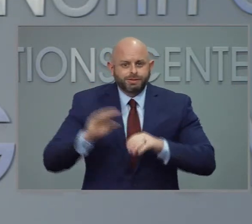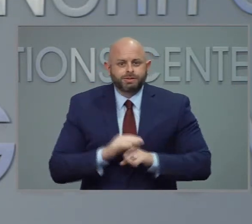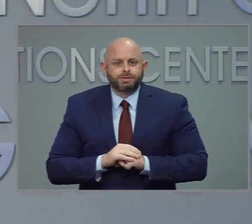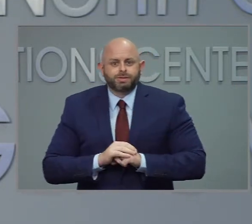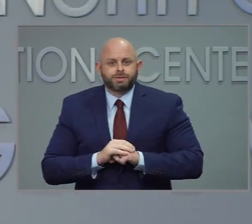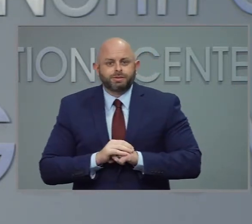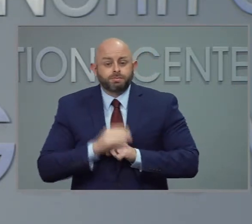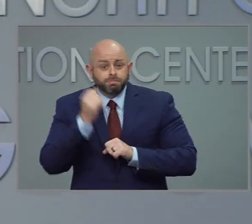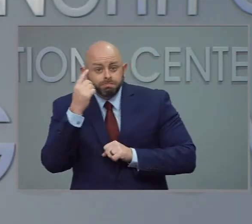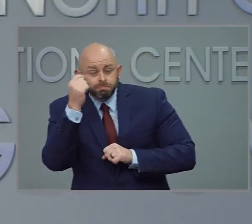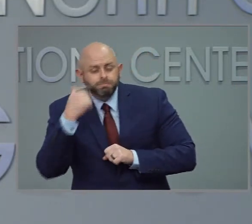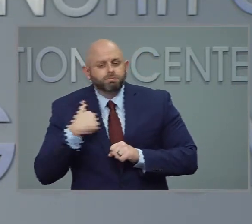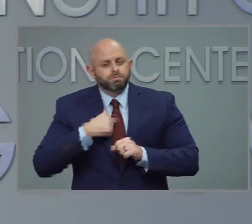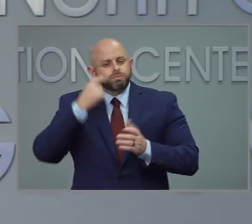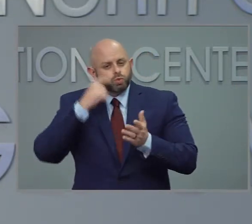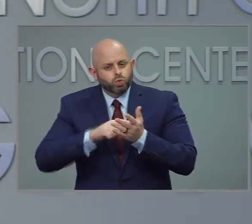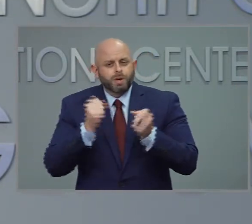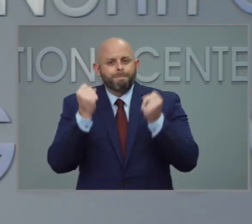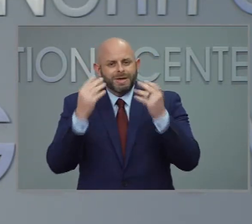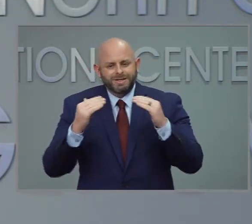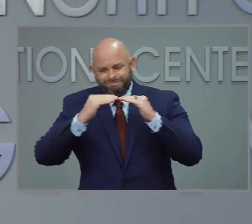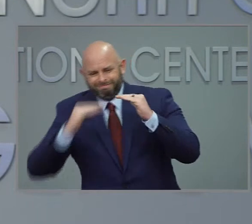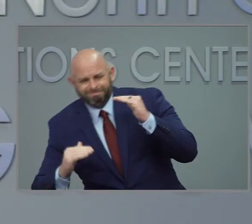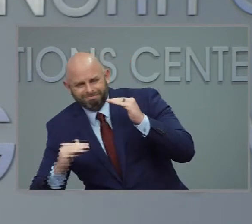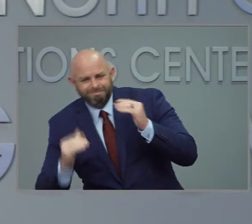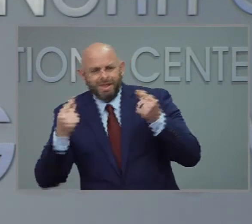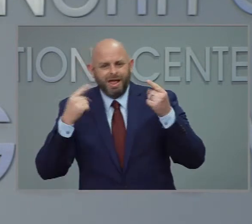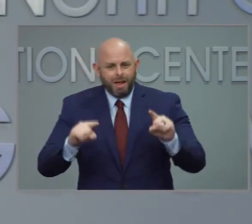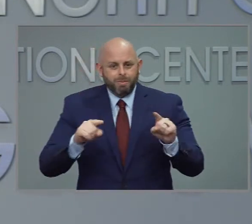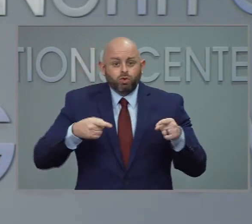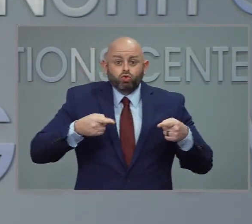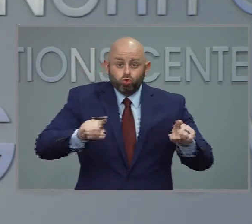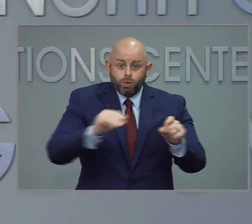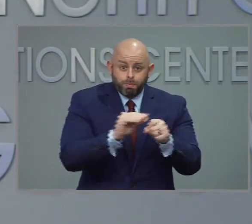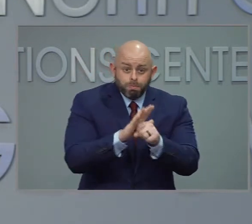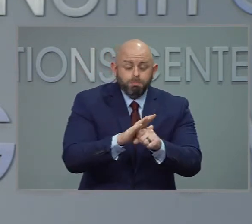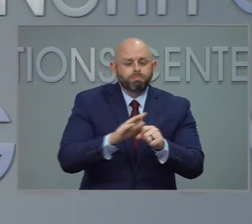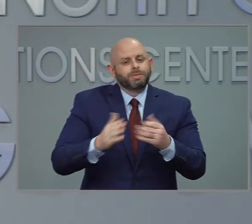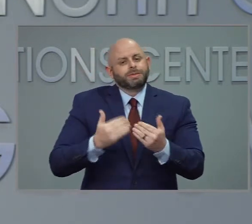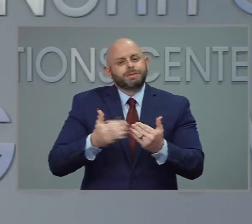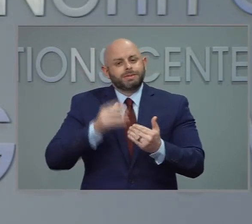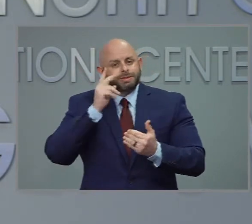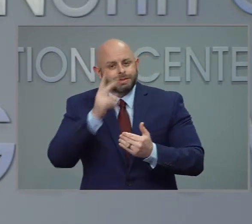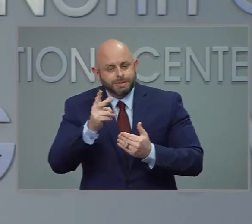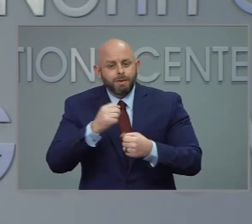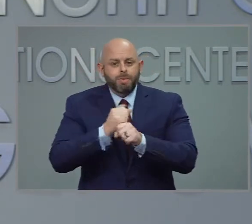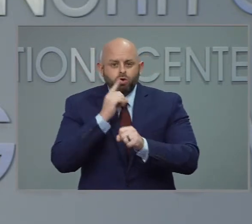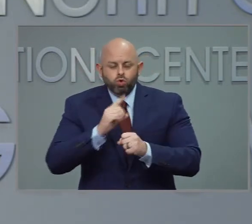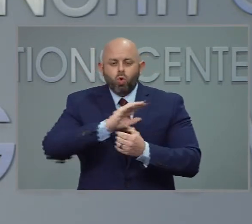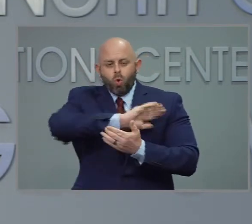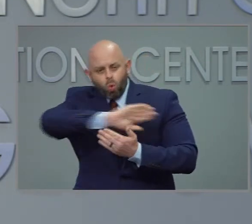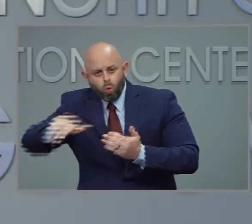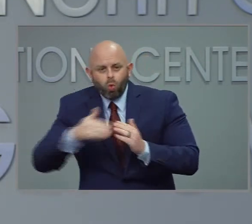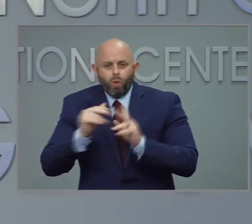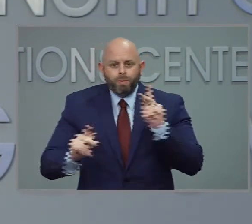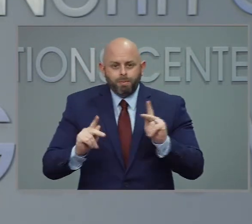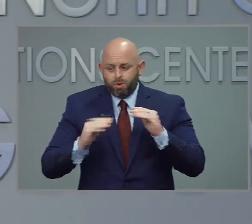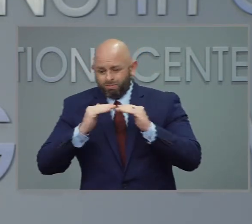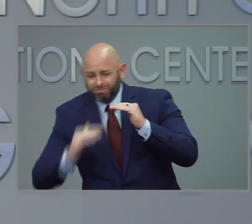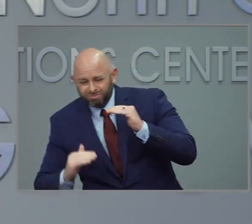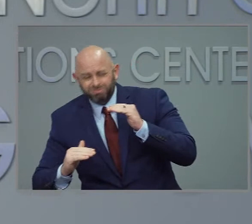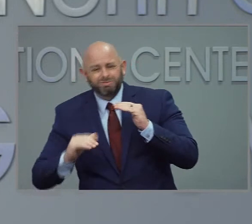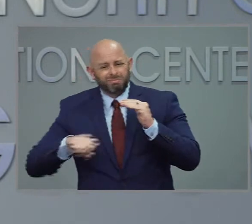the inequities exposed by the pandemic, we need to make sure that everyone is ready for their opportunity to